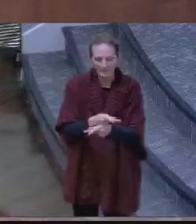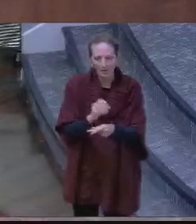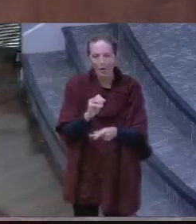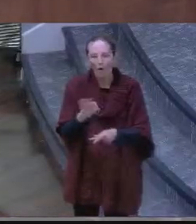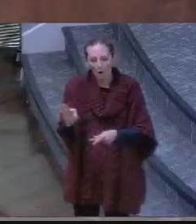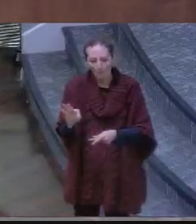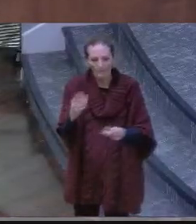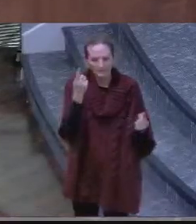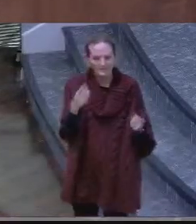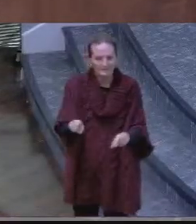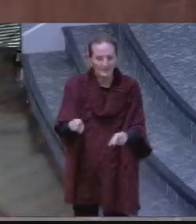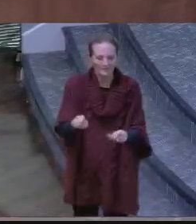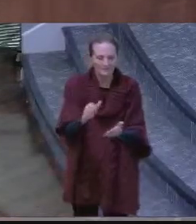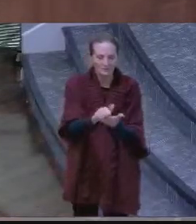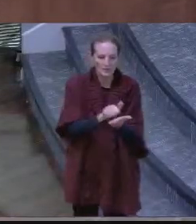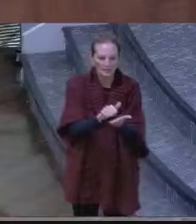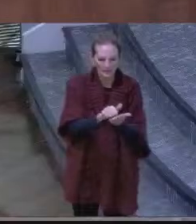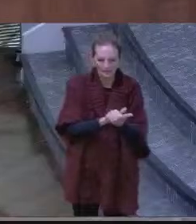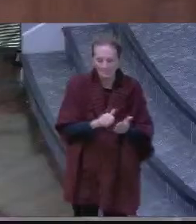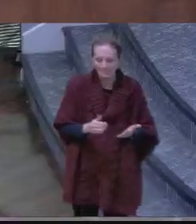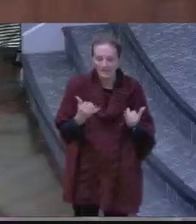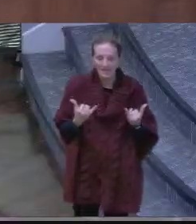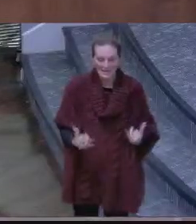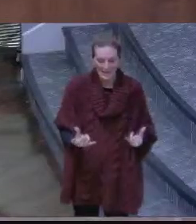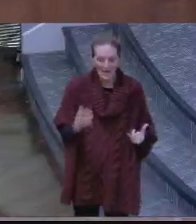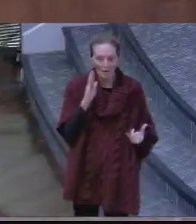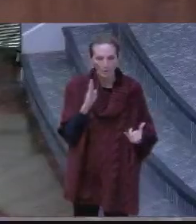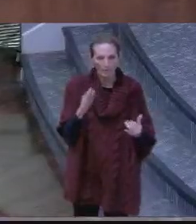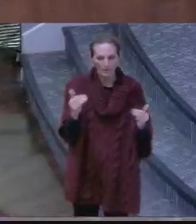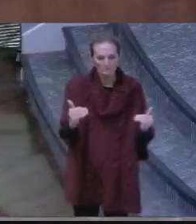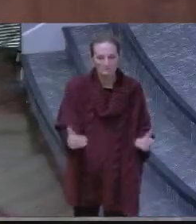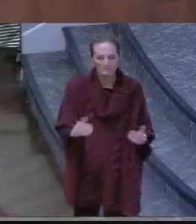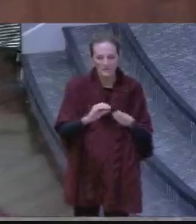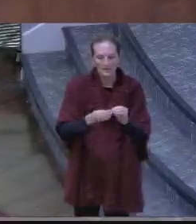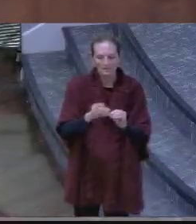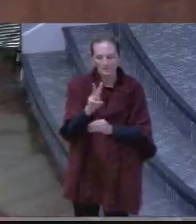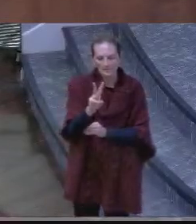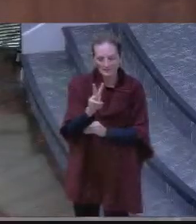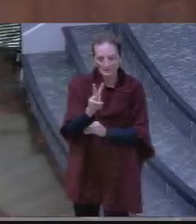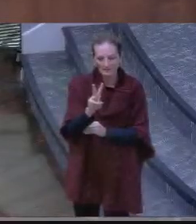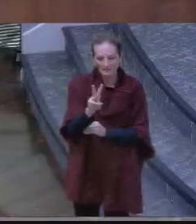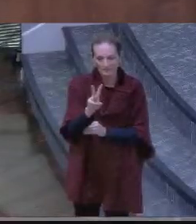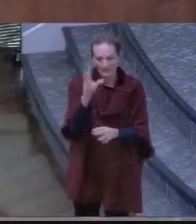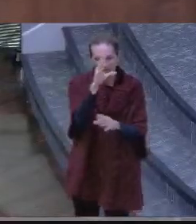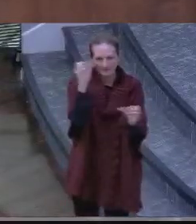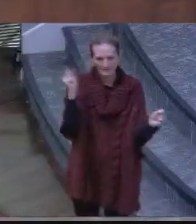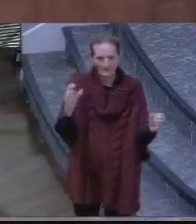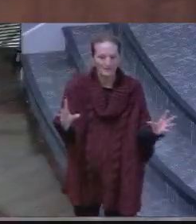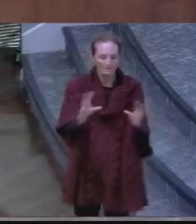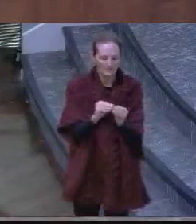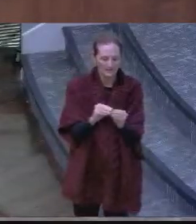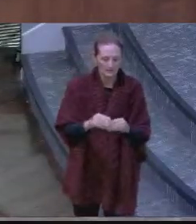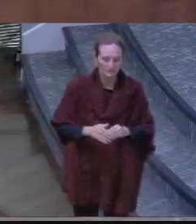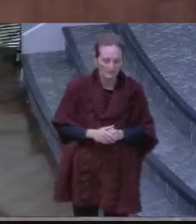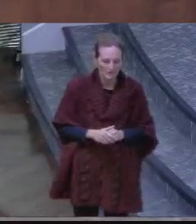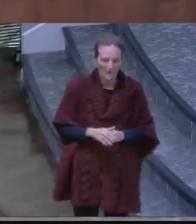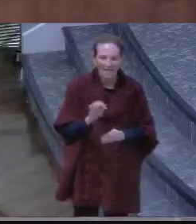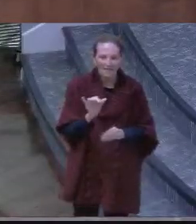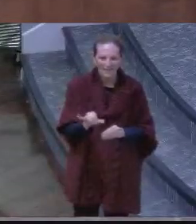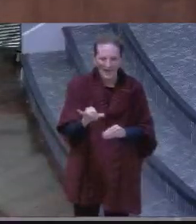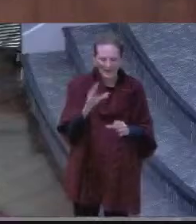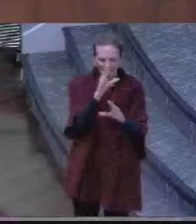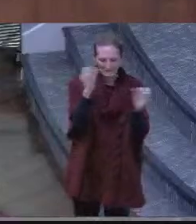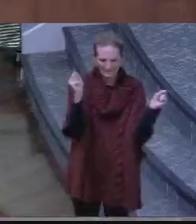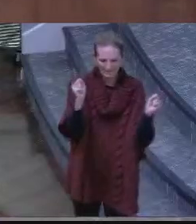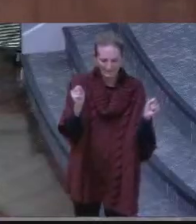Palmer. All right, so now we will move to item 6 for executive session, and this is to discuss,